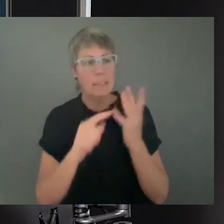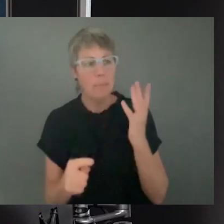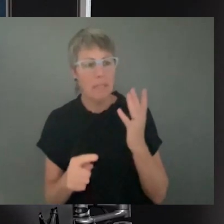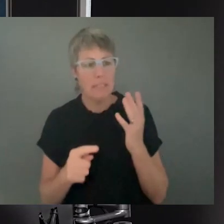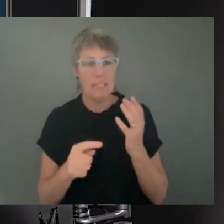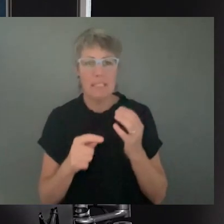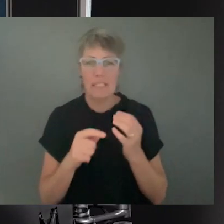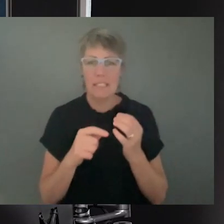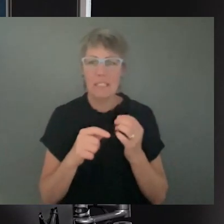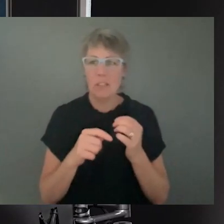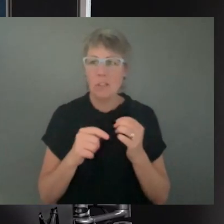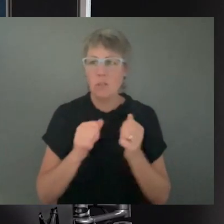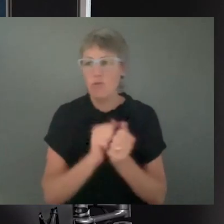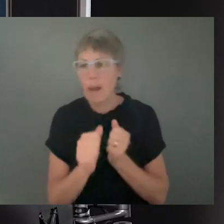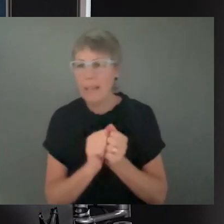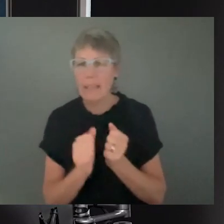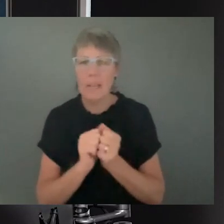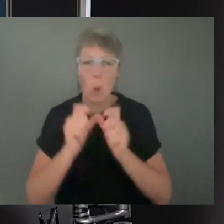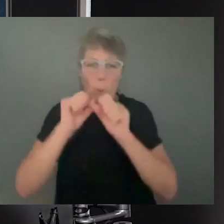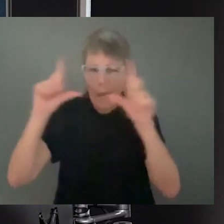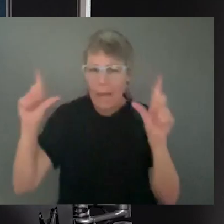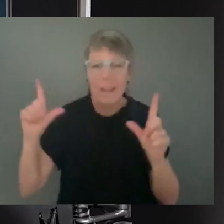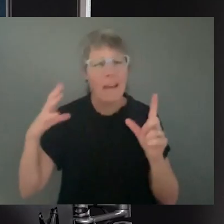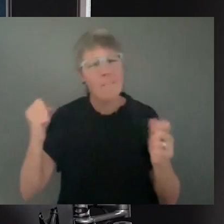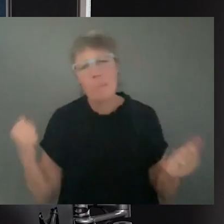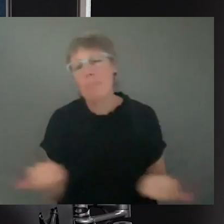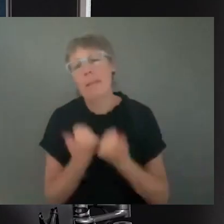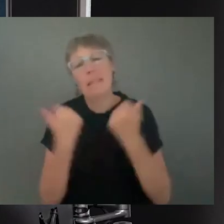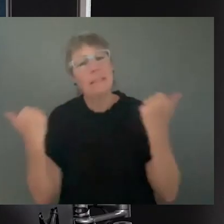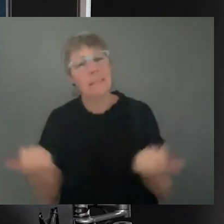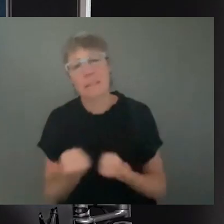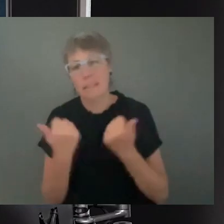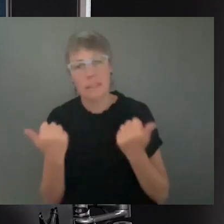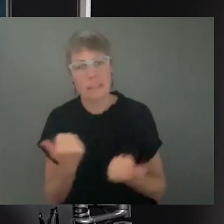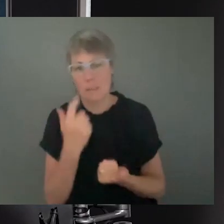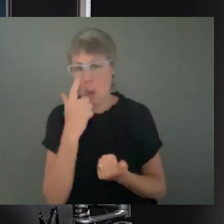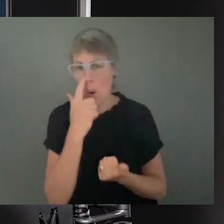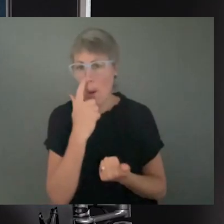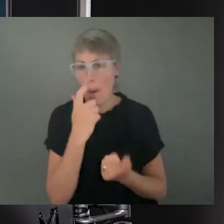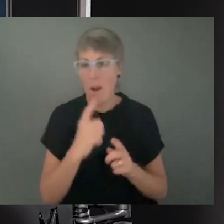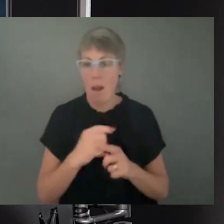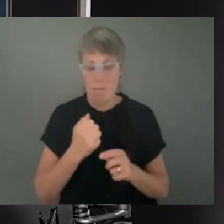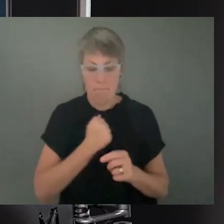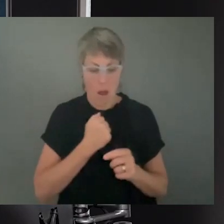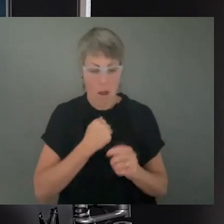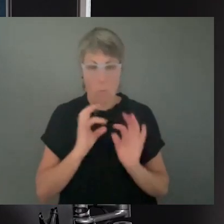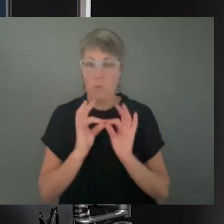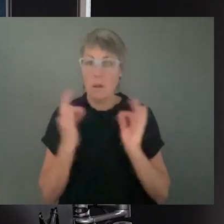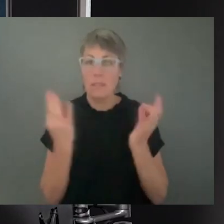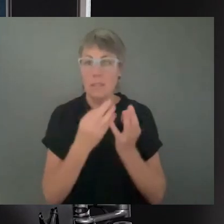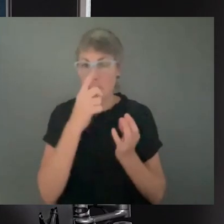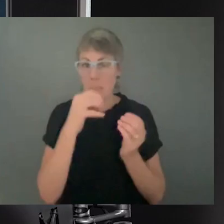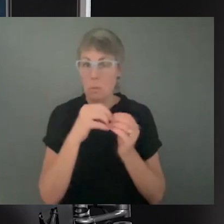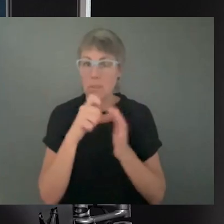affirming training out there that can be given by organisations, obviously I'm going to say like ours, PWDA,